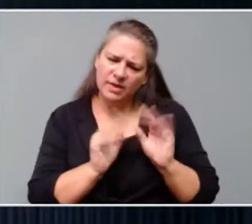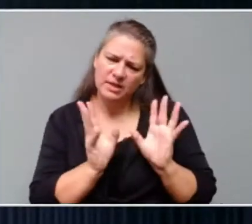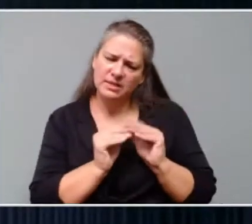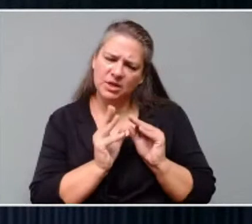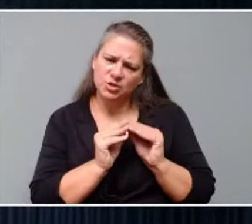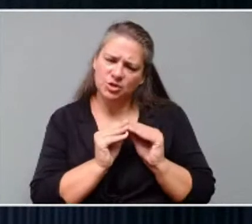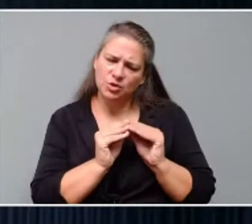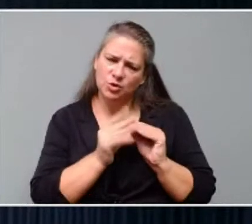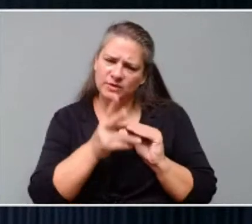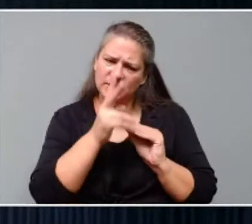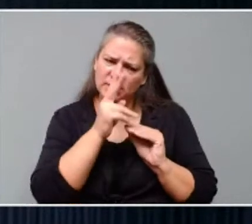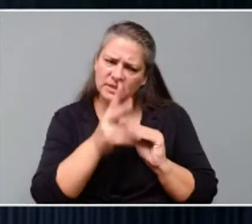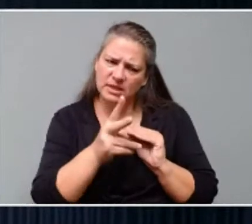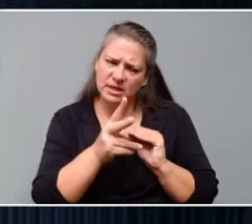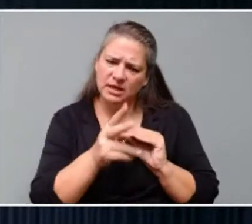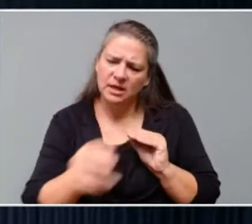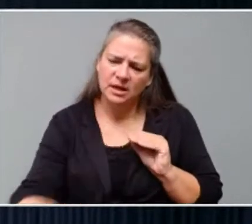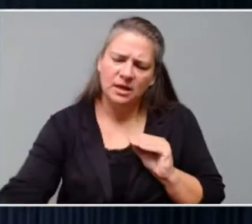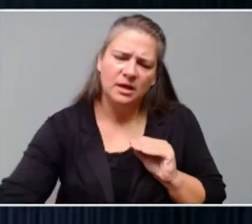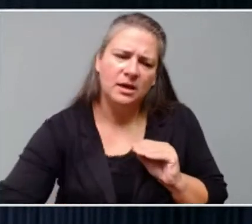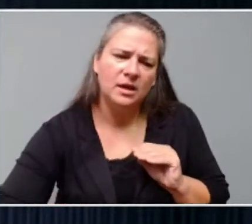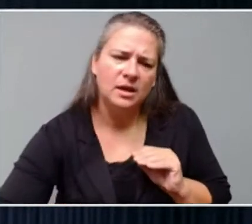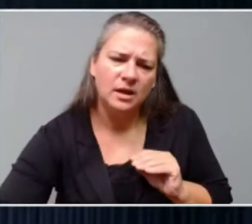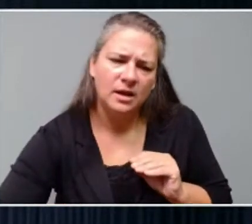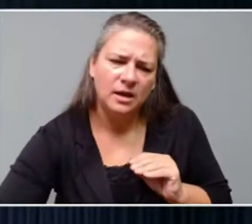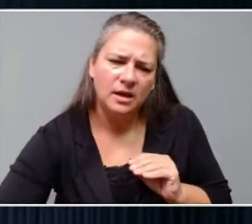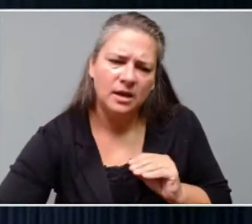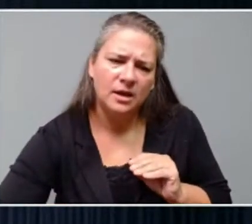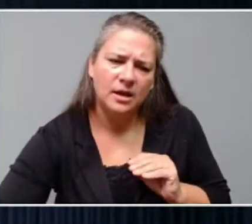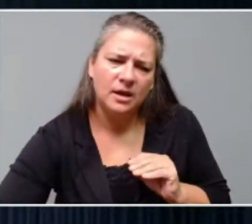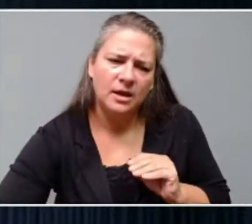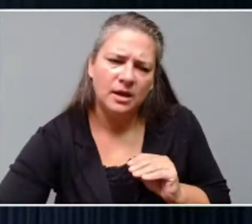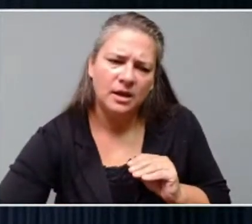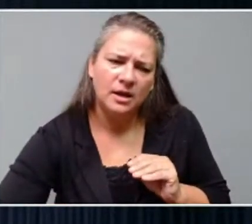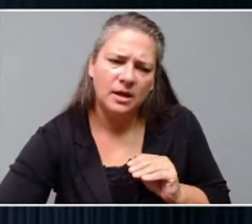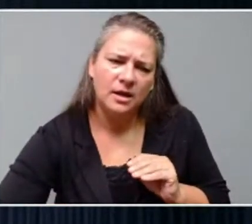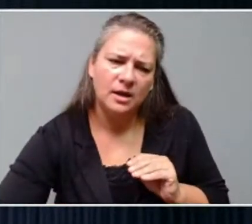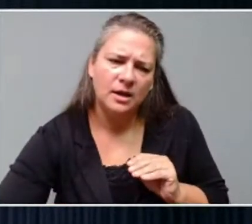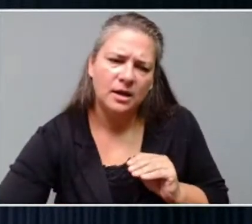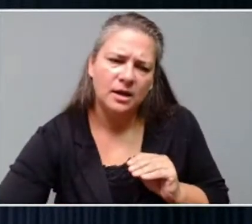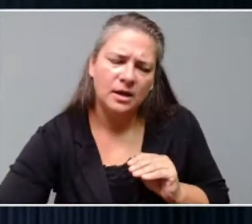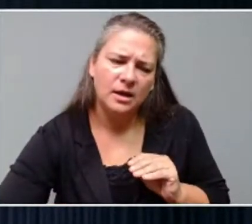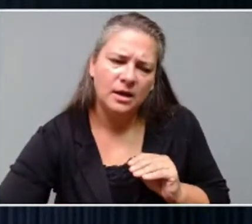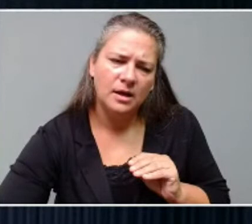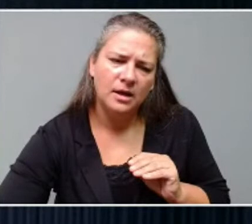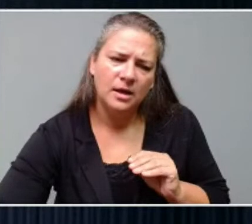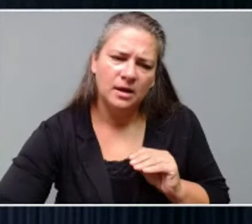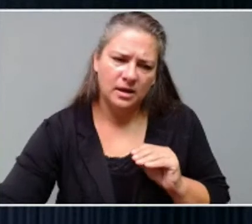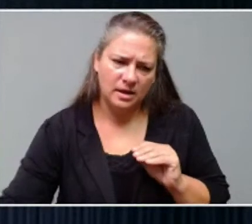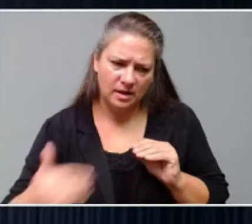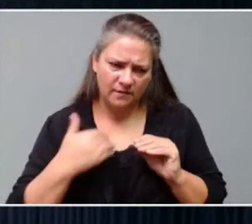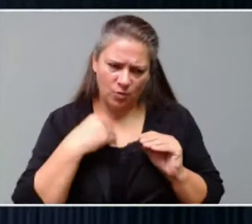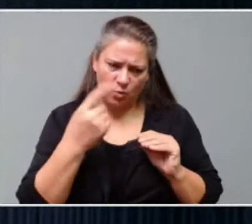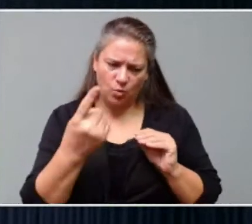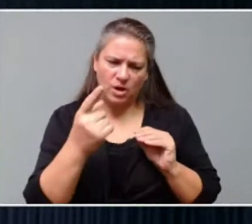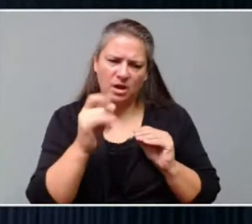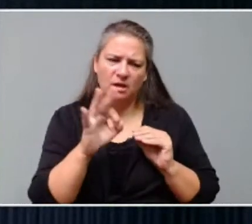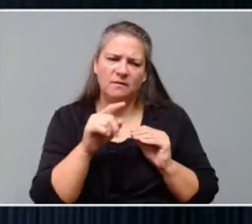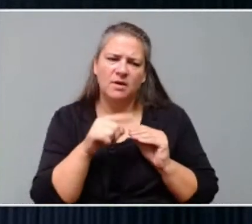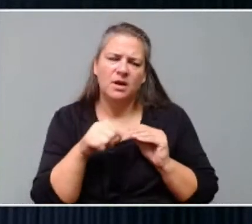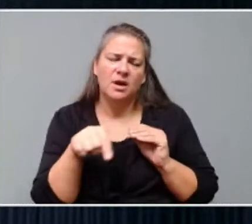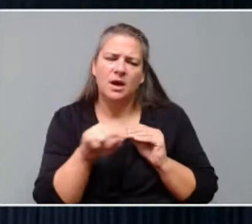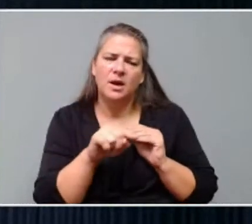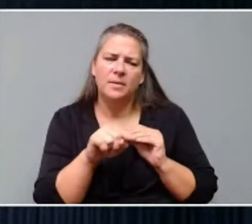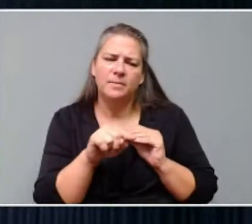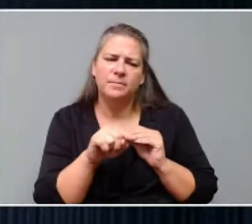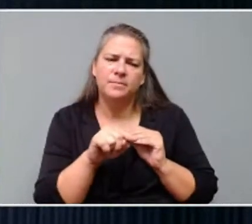before you got down here with the House did pass House Joint Resolution 1, and that's the one involving all the executive orders. What